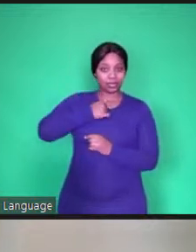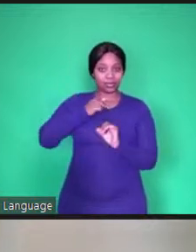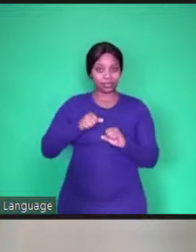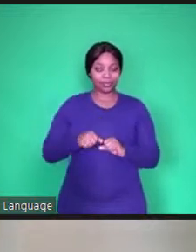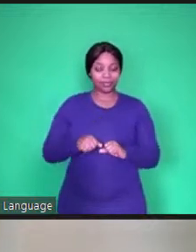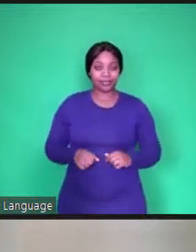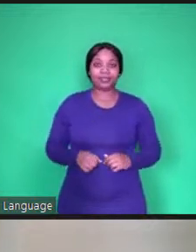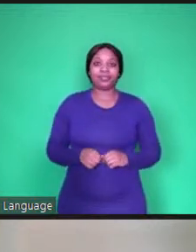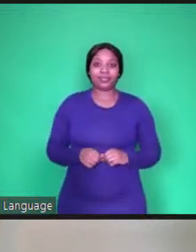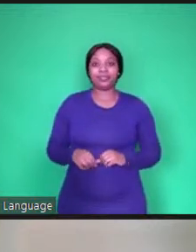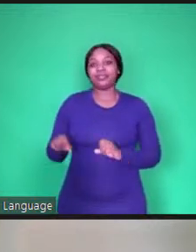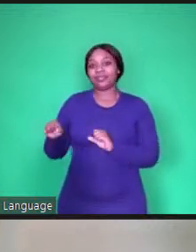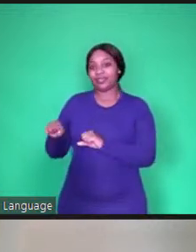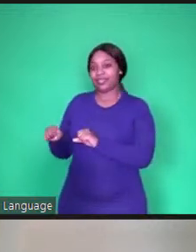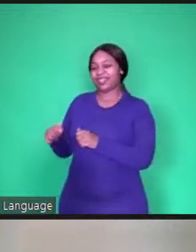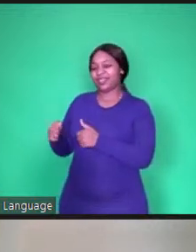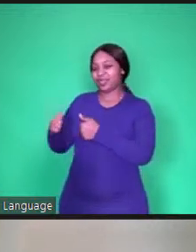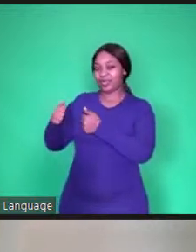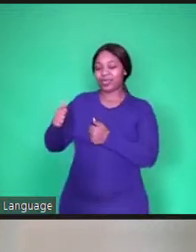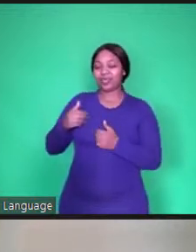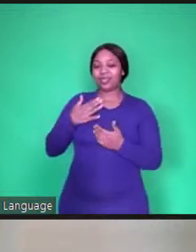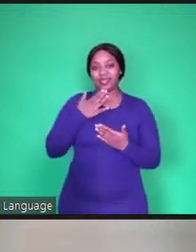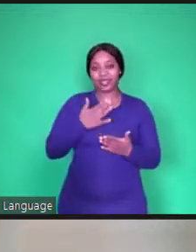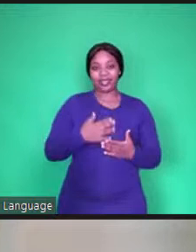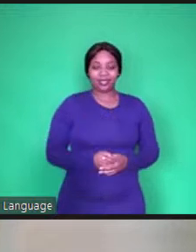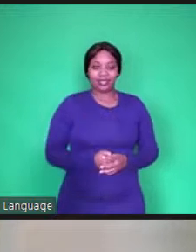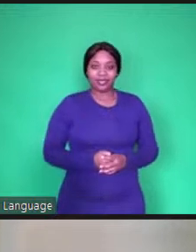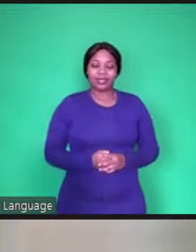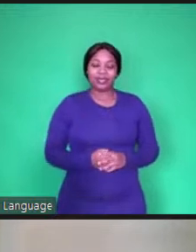Yes. All good. Thanks, Sadsan. Thank you.